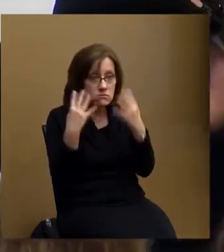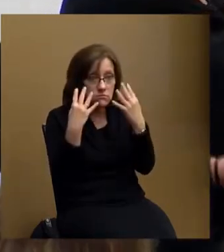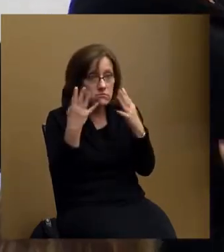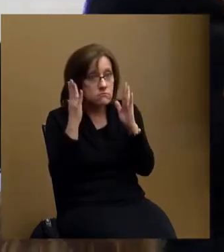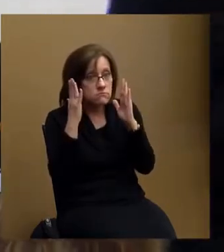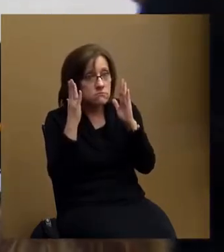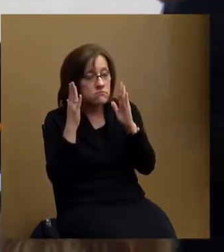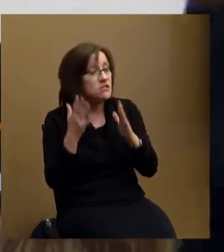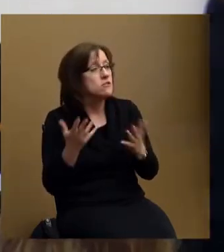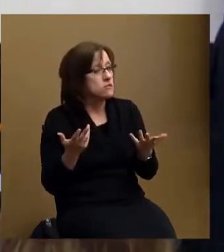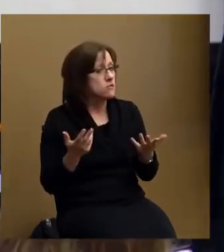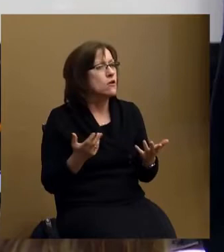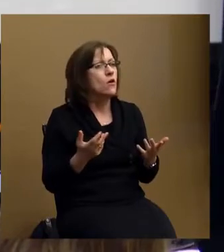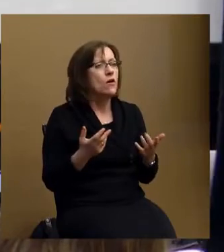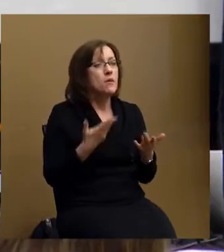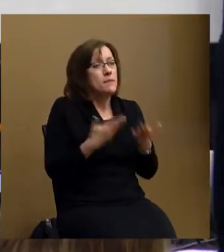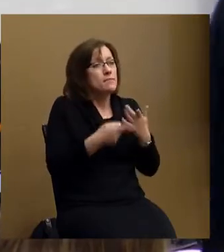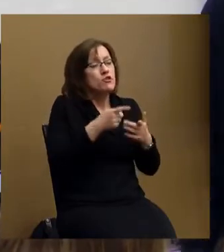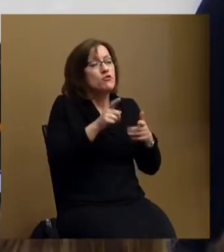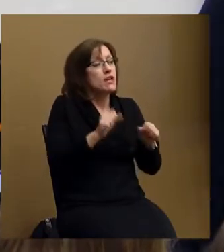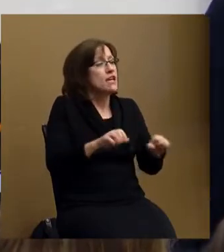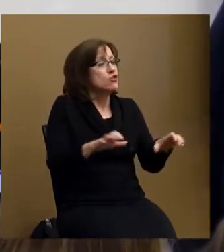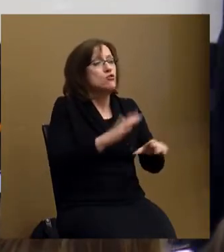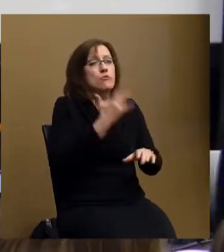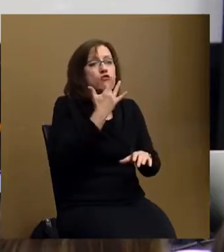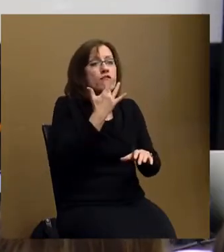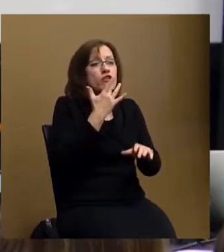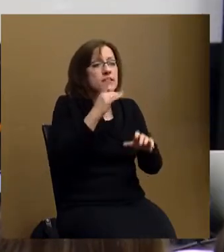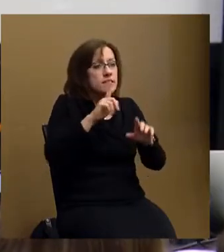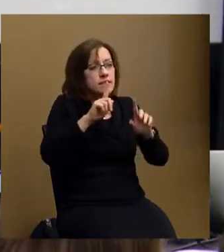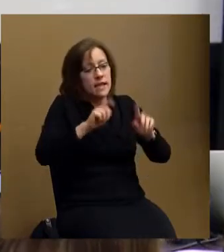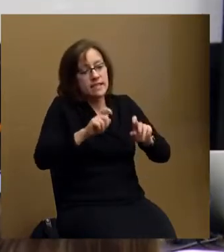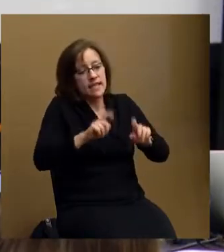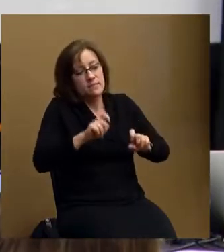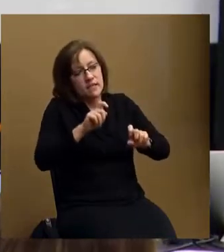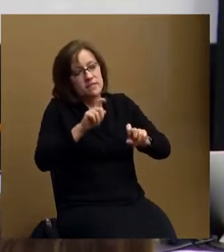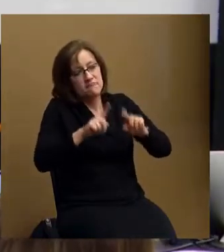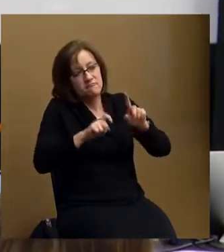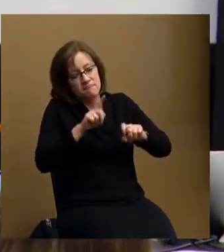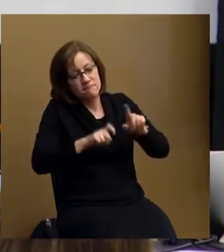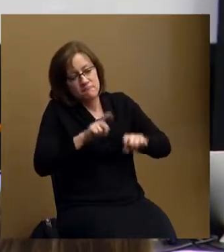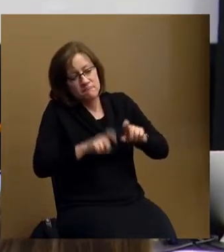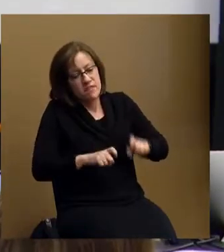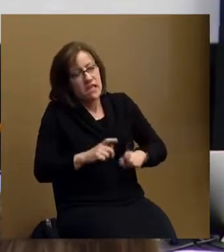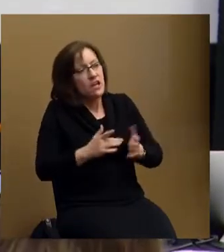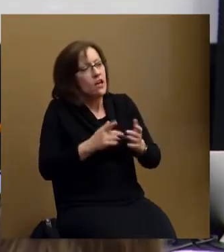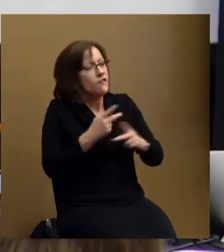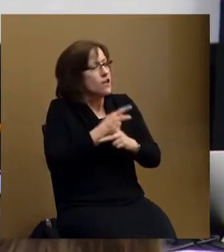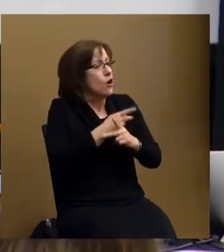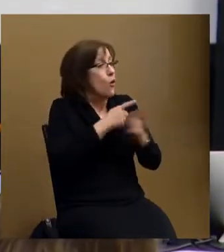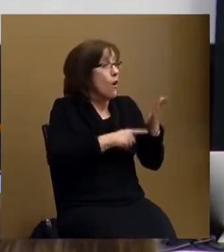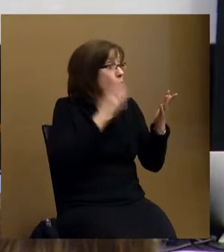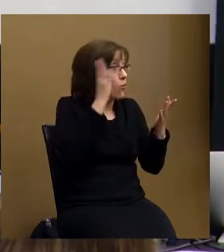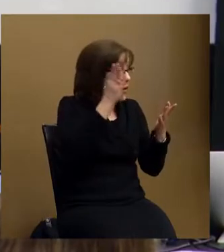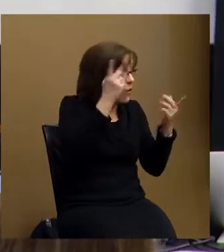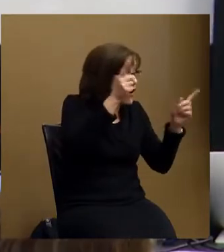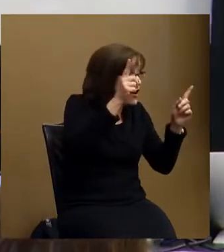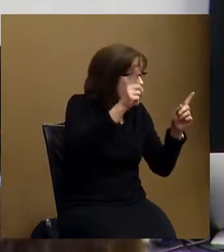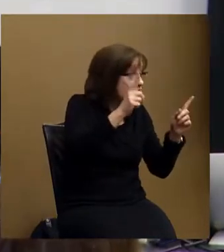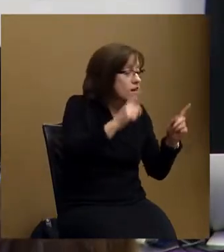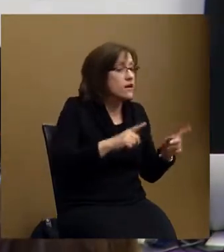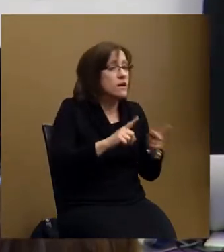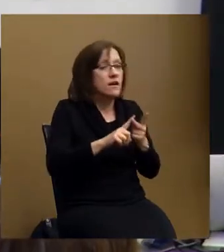Do a preference assessment. Figure out what's going to work. Figure out things that aren't going to work. Get those out